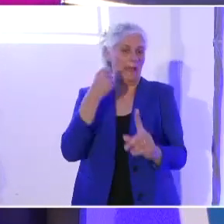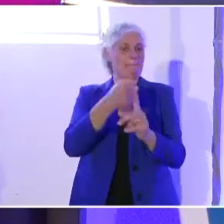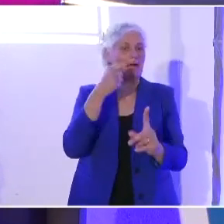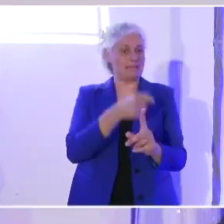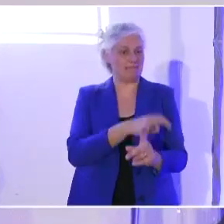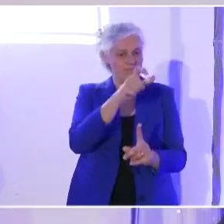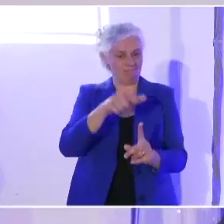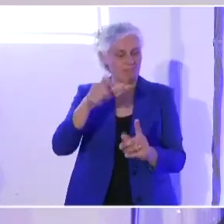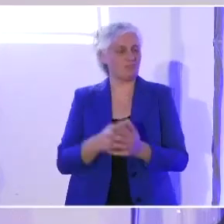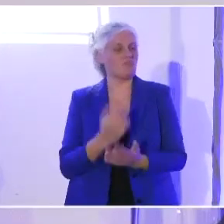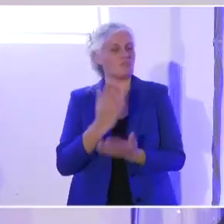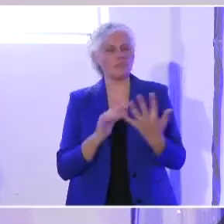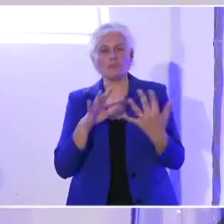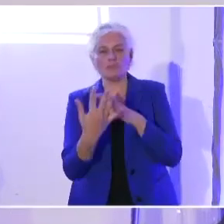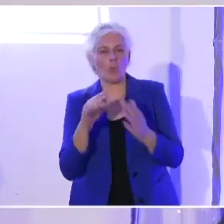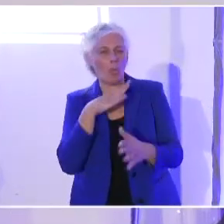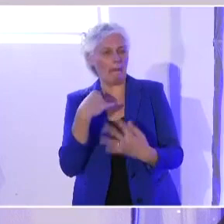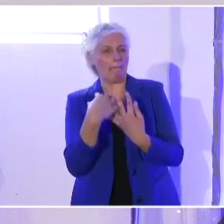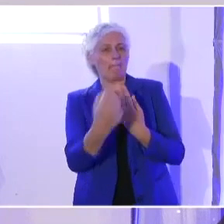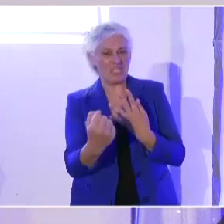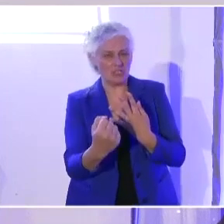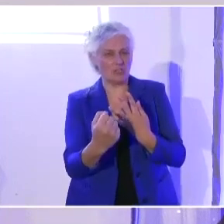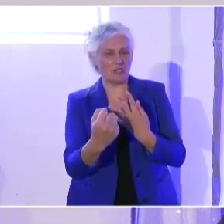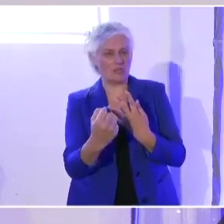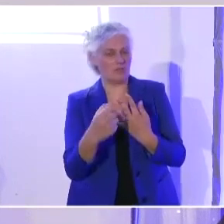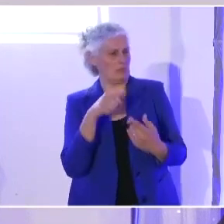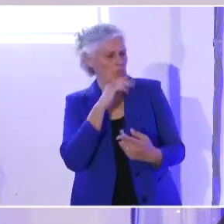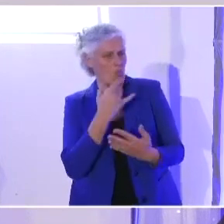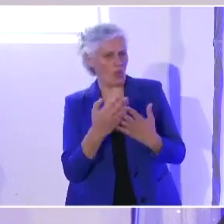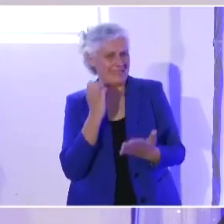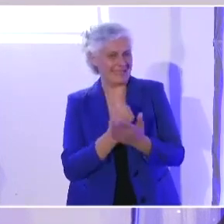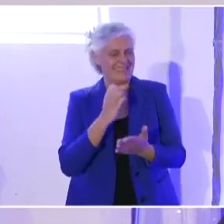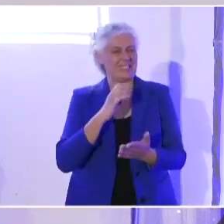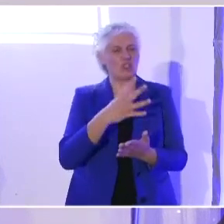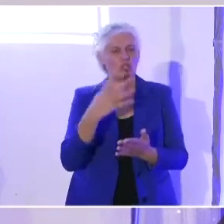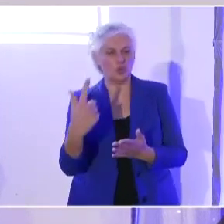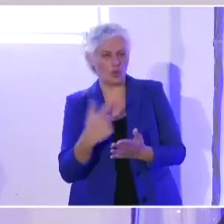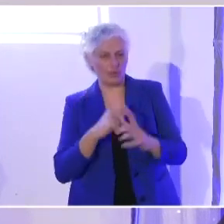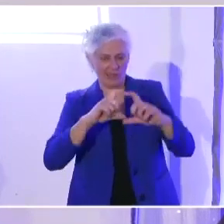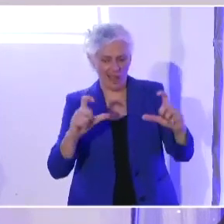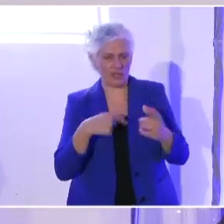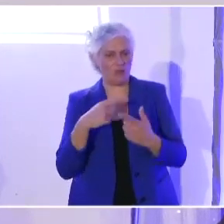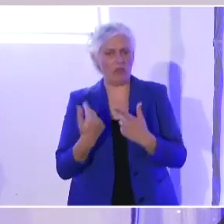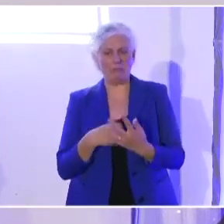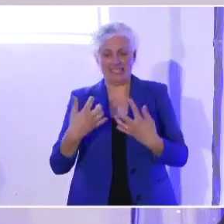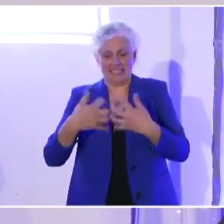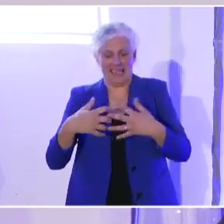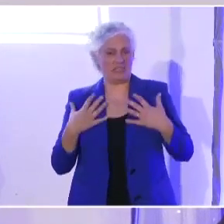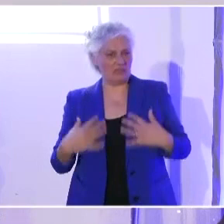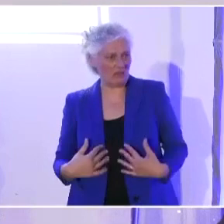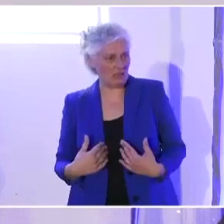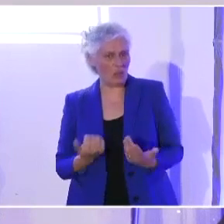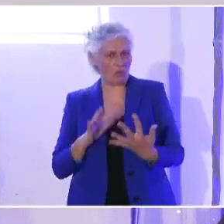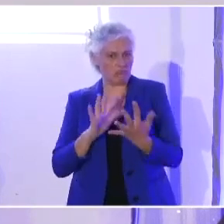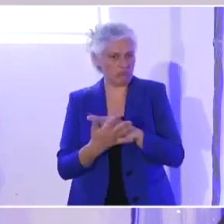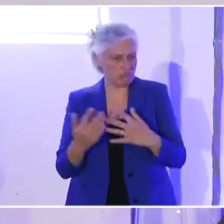there's some confusion as to what breach of security means. Is it a breach of Article 32? Is it an inherently technical breach? And the DPC's